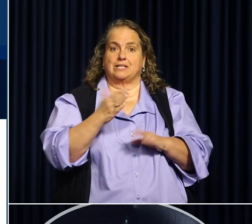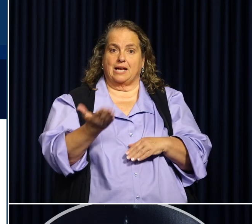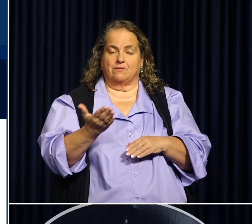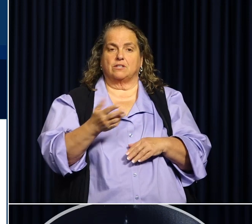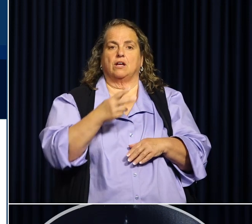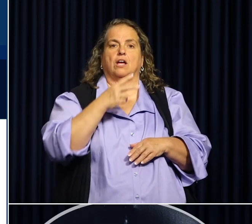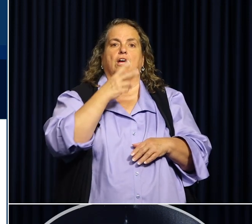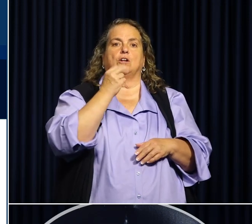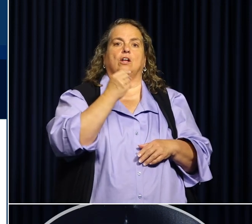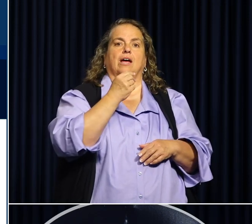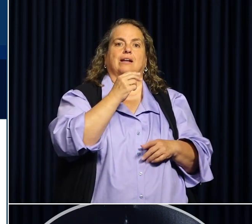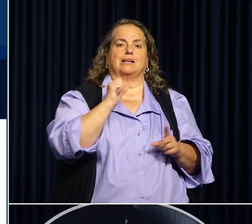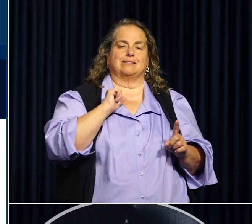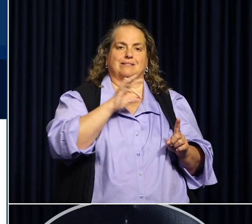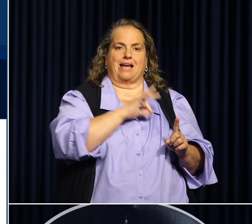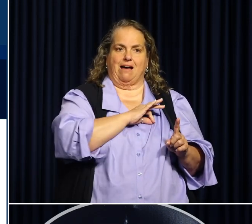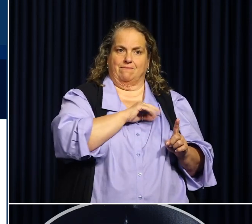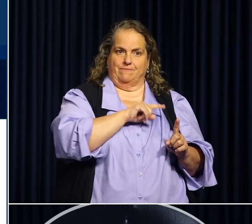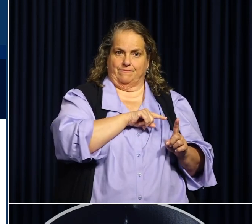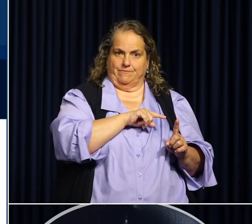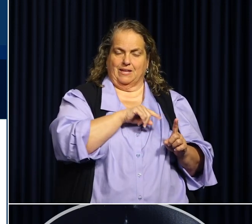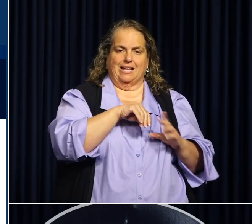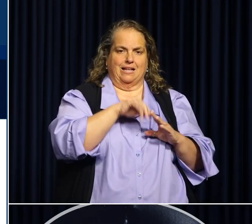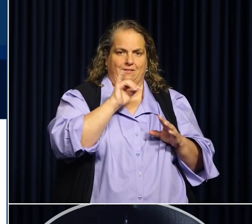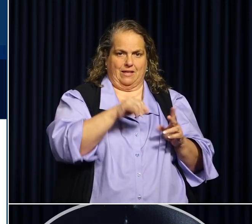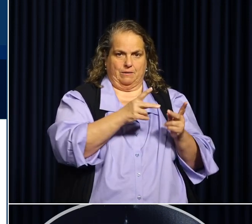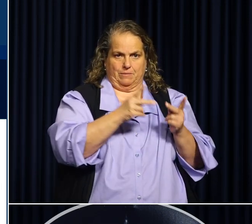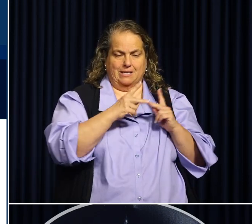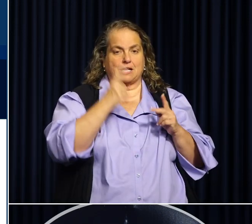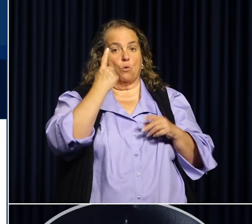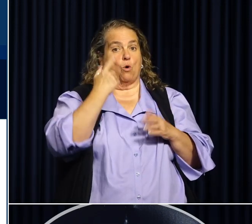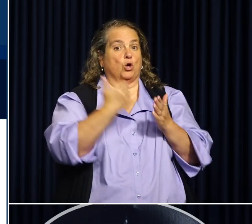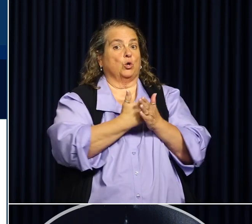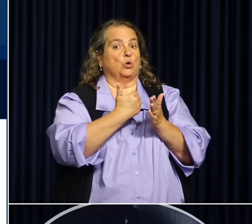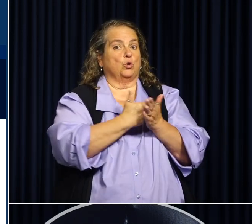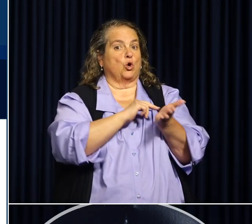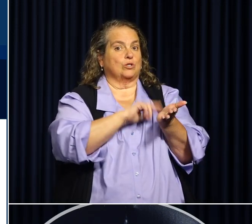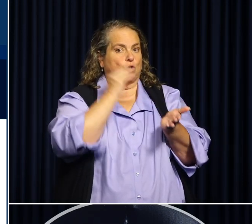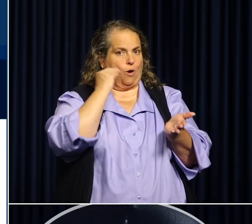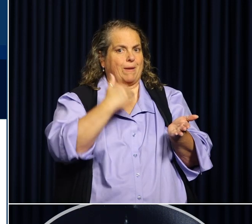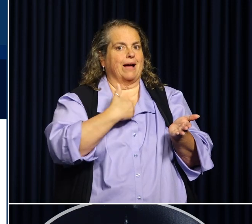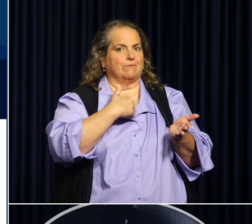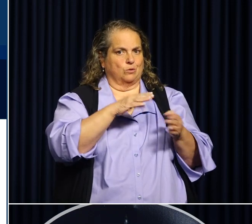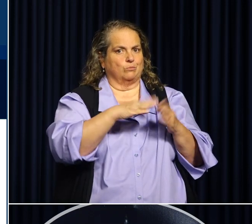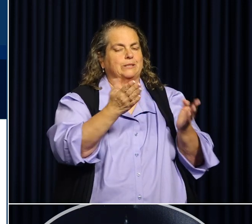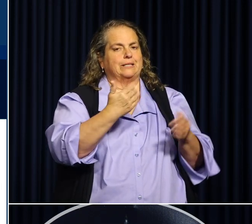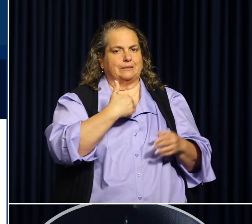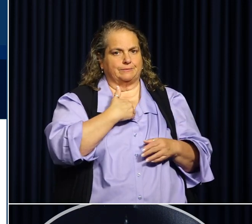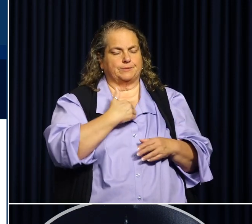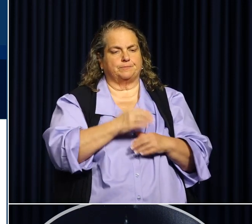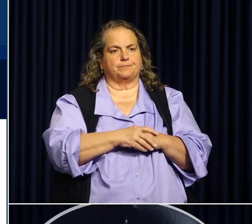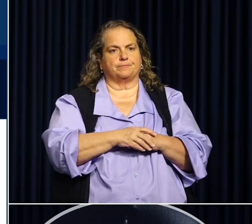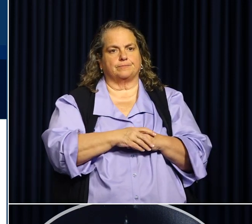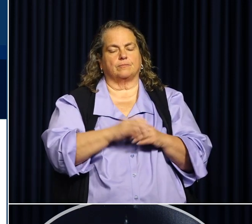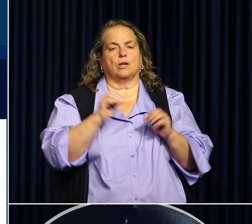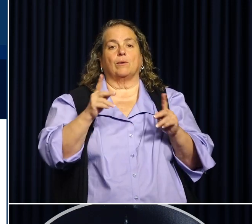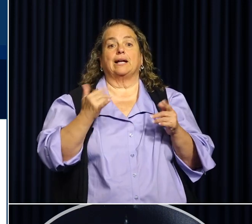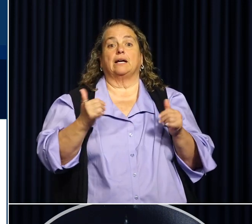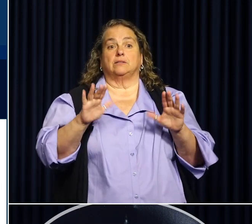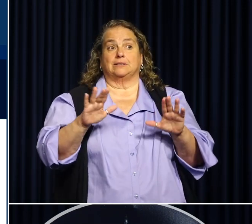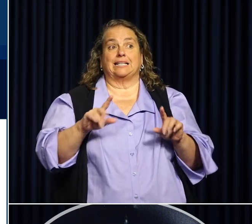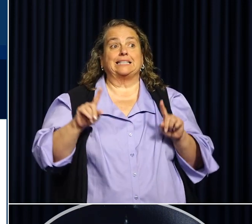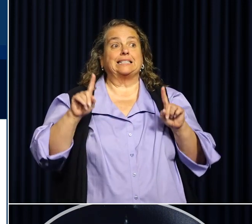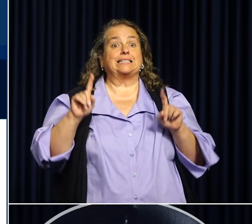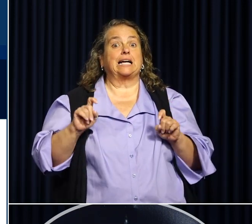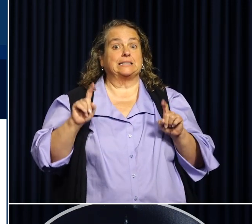facility have been added. All right, testing. So to reopen, to do